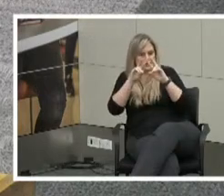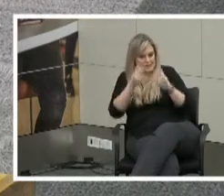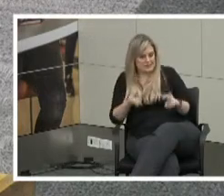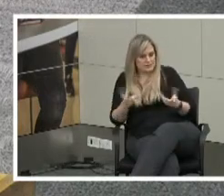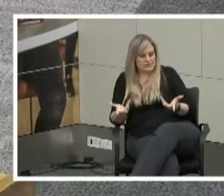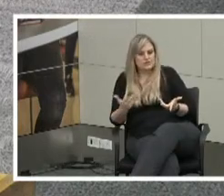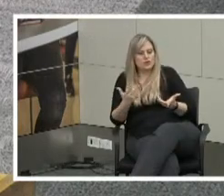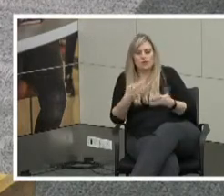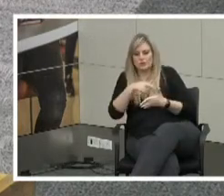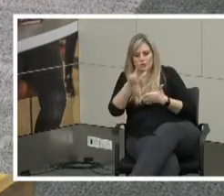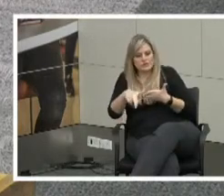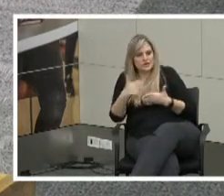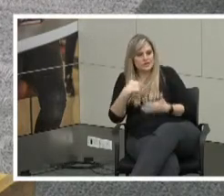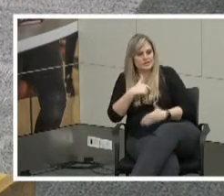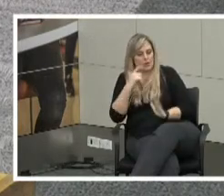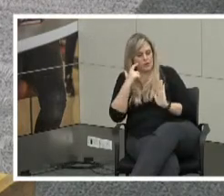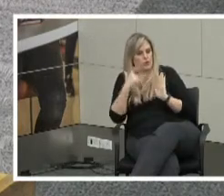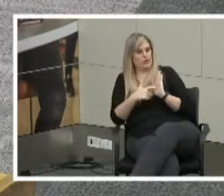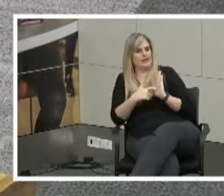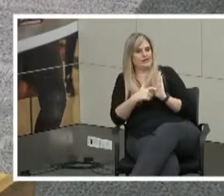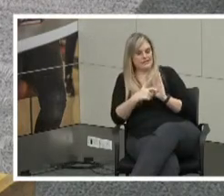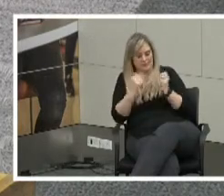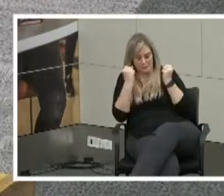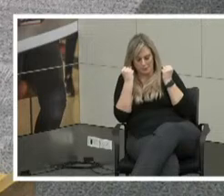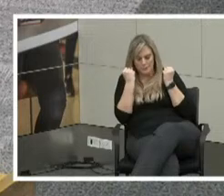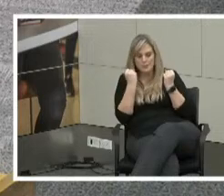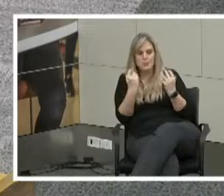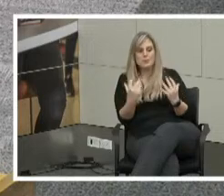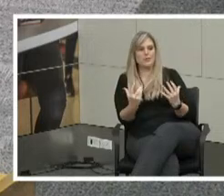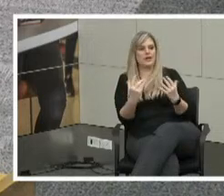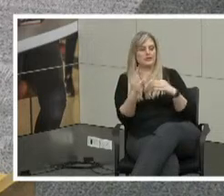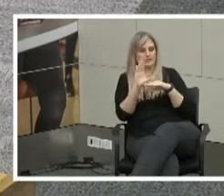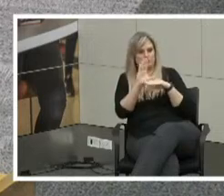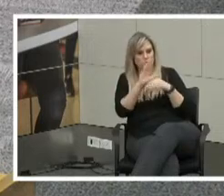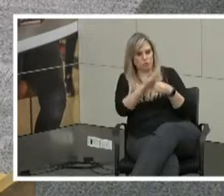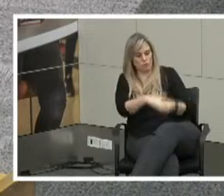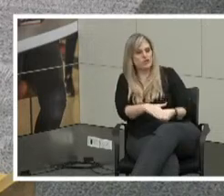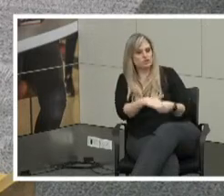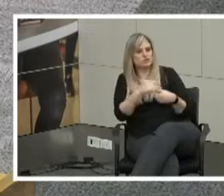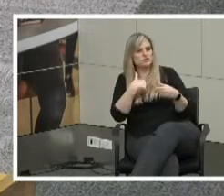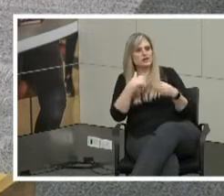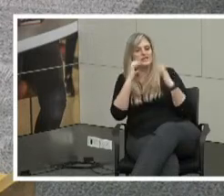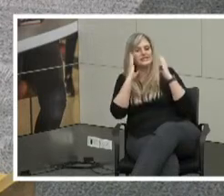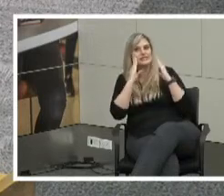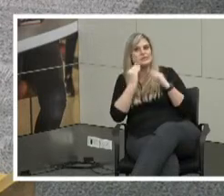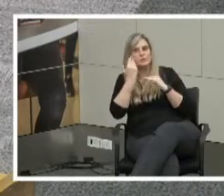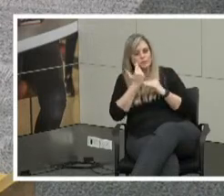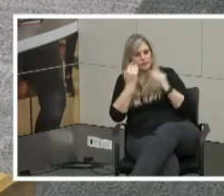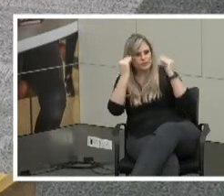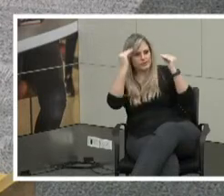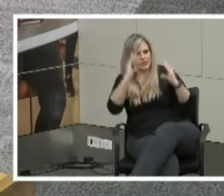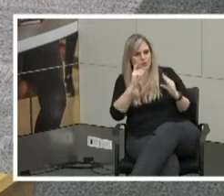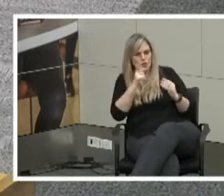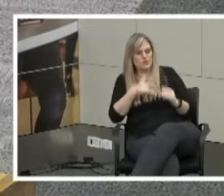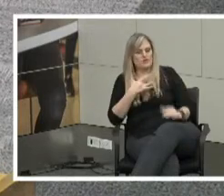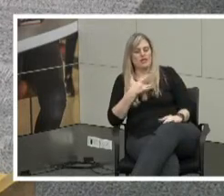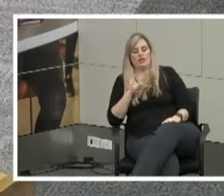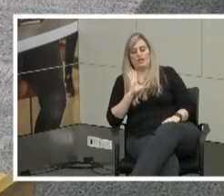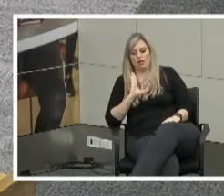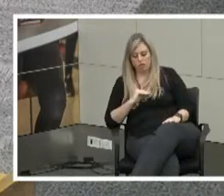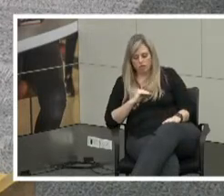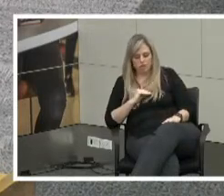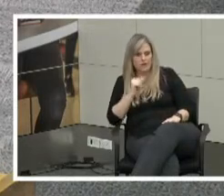result we are witnessing a mass suppression of experienced Educators who feel demoralized